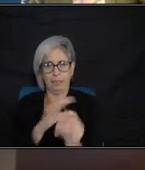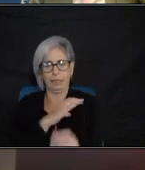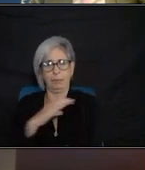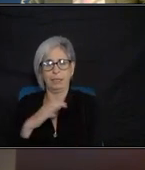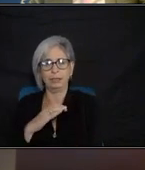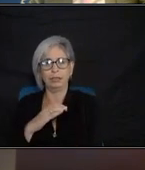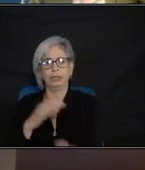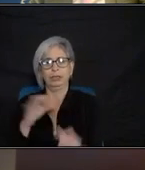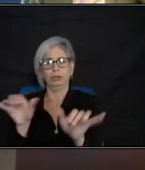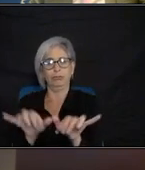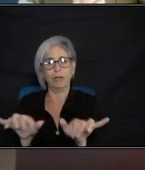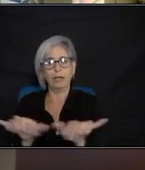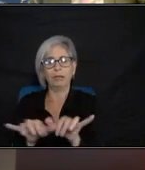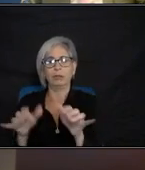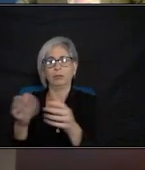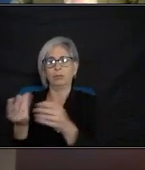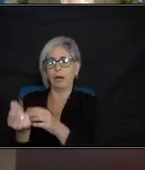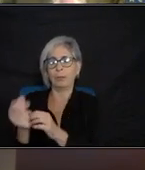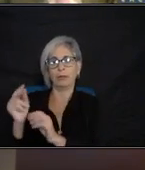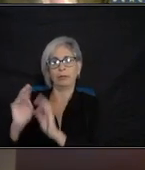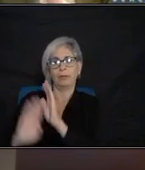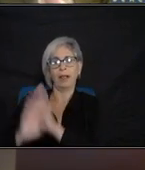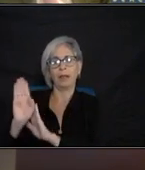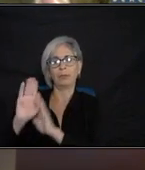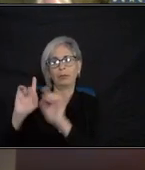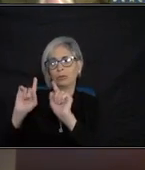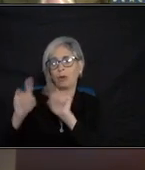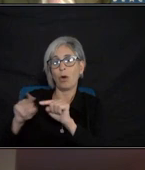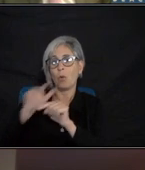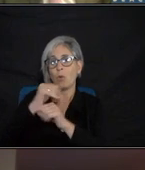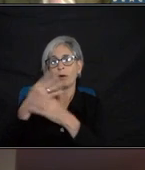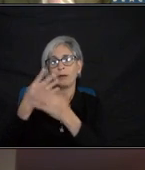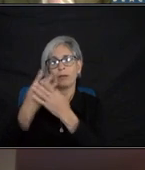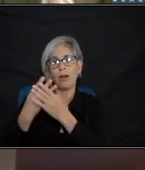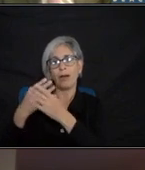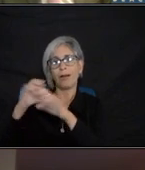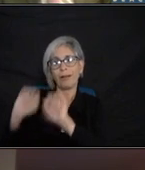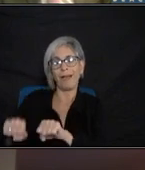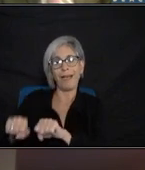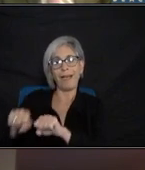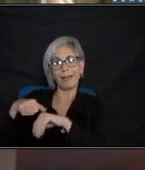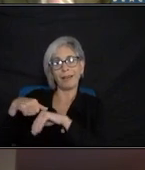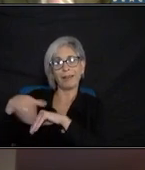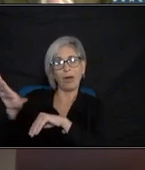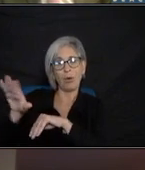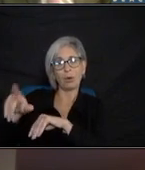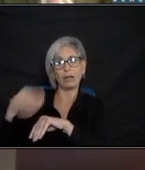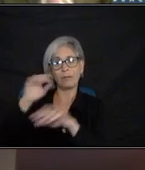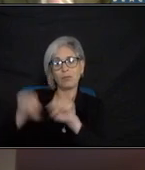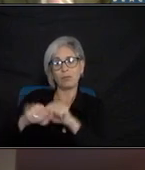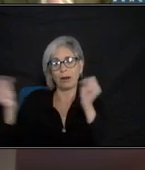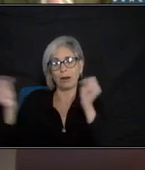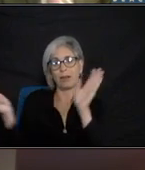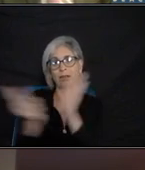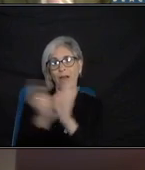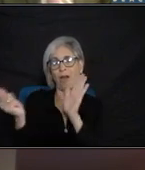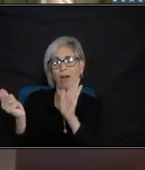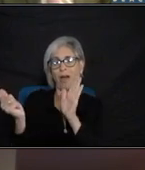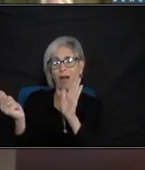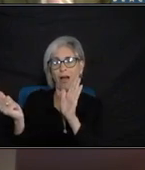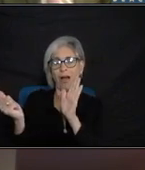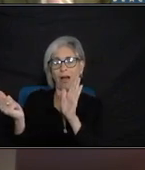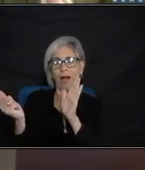property development people who are liable, who can go to jail for breaking the law, take a look at this. Because I have now sent